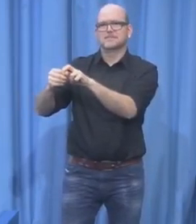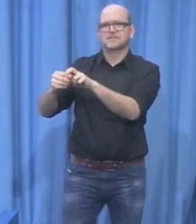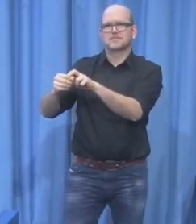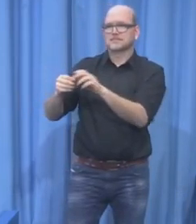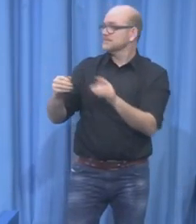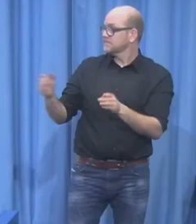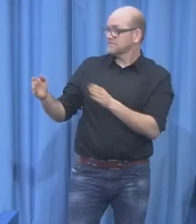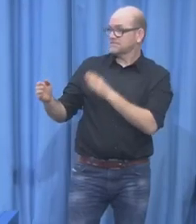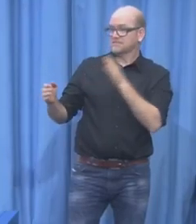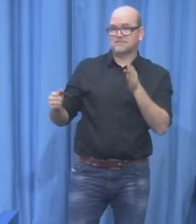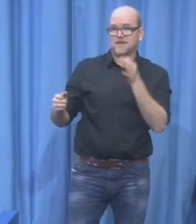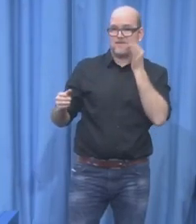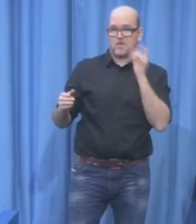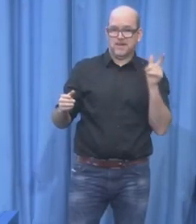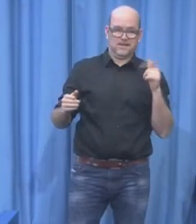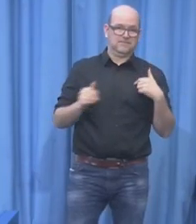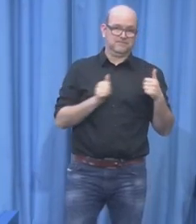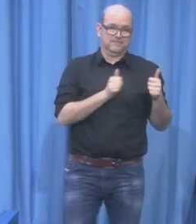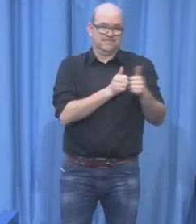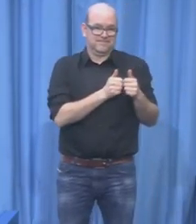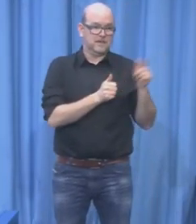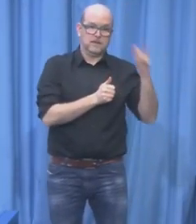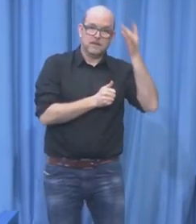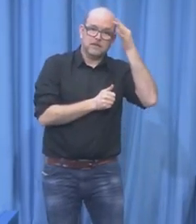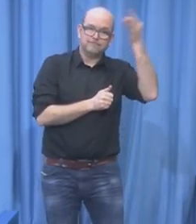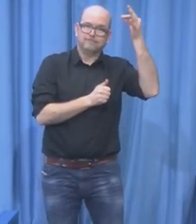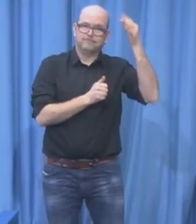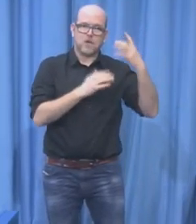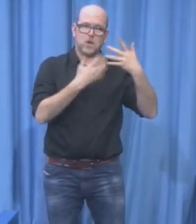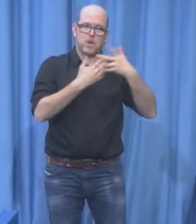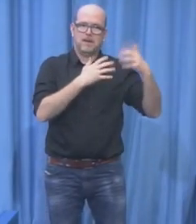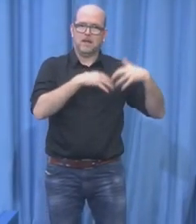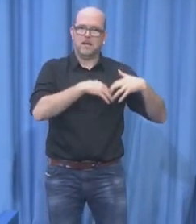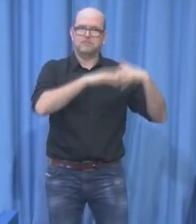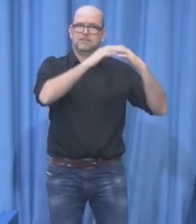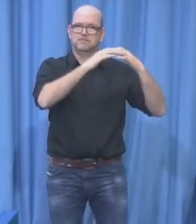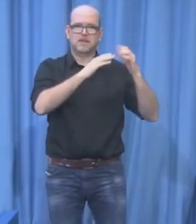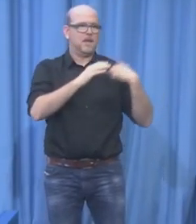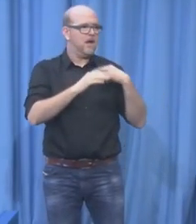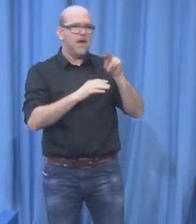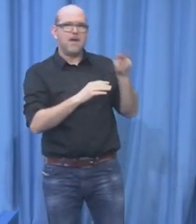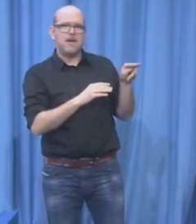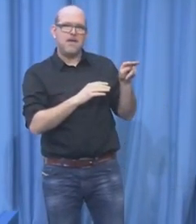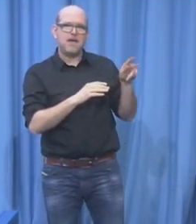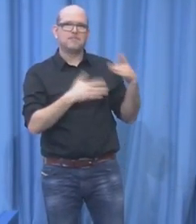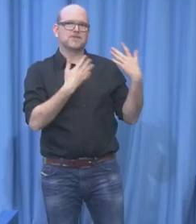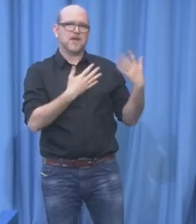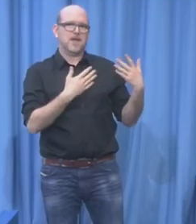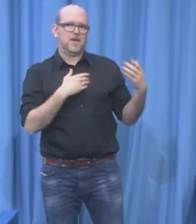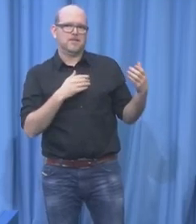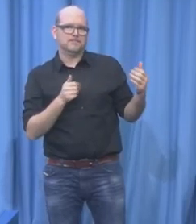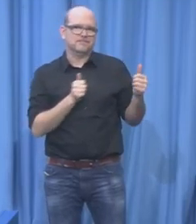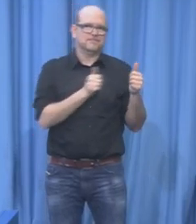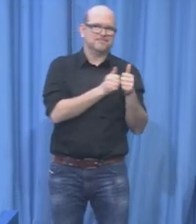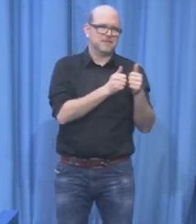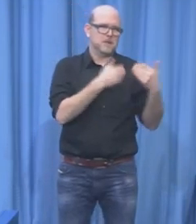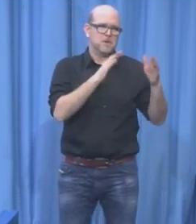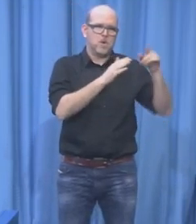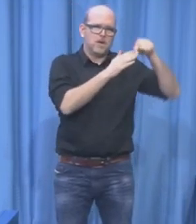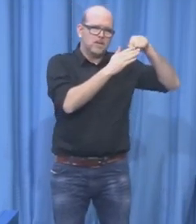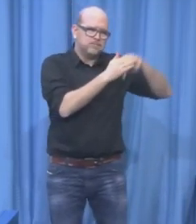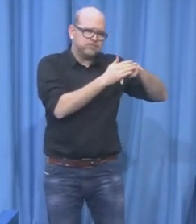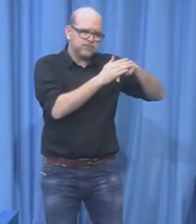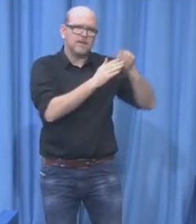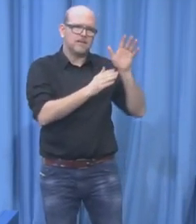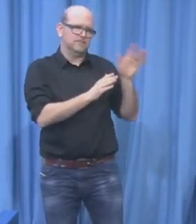is one of the founders of Project Search in America, and she'll fill us in a little bit more on those sorts of details as well. I'm going to focus in